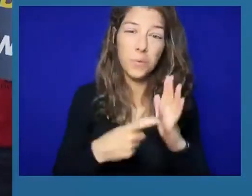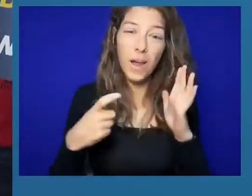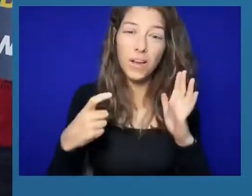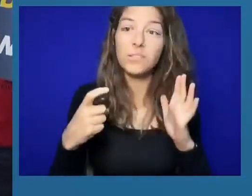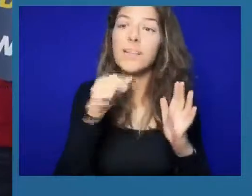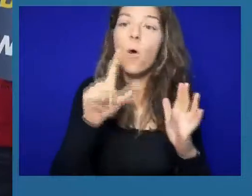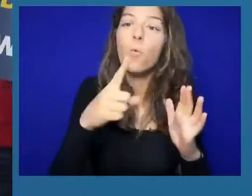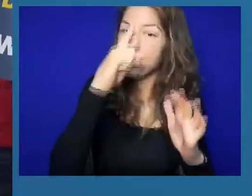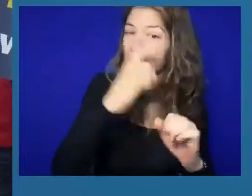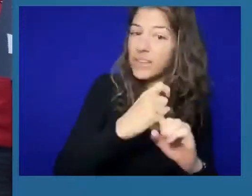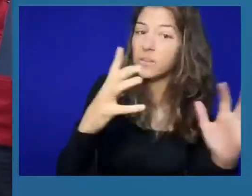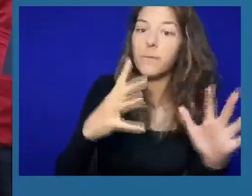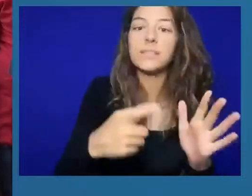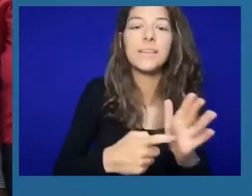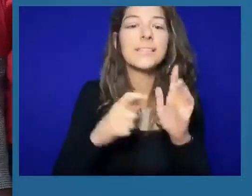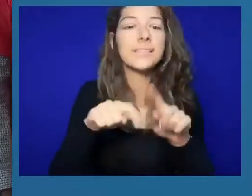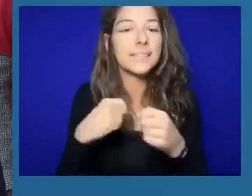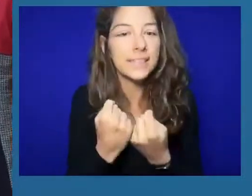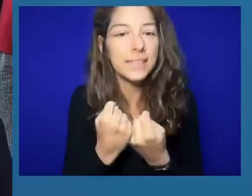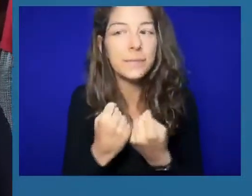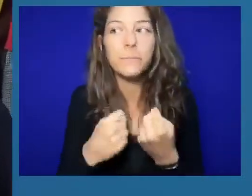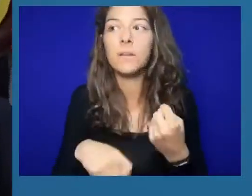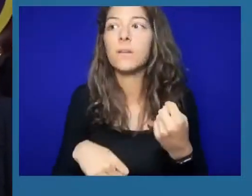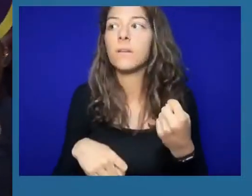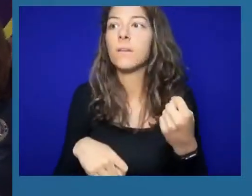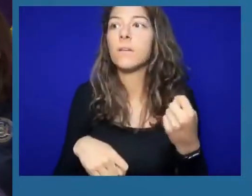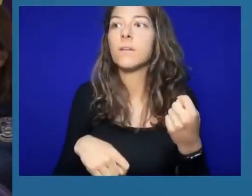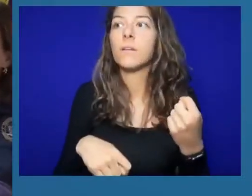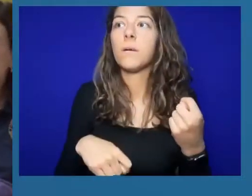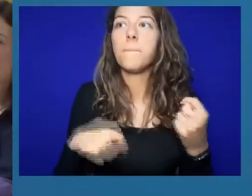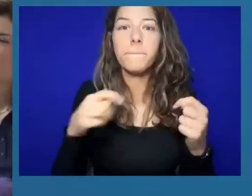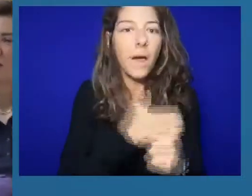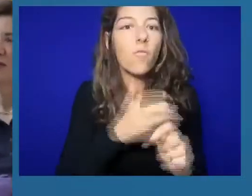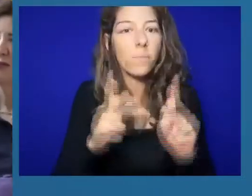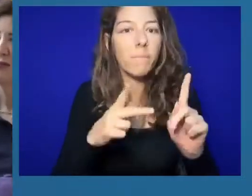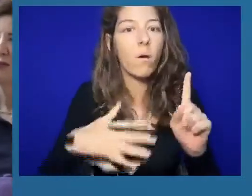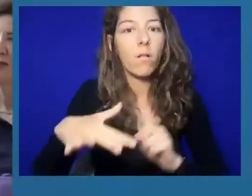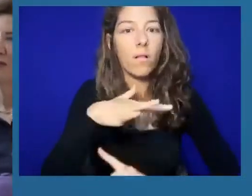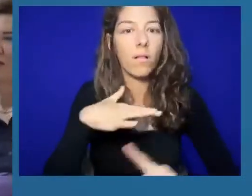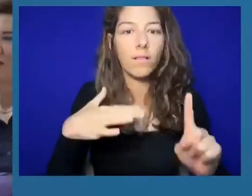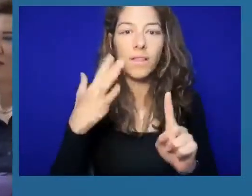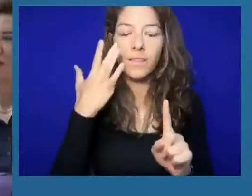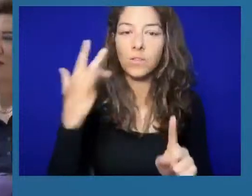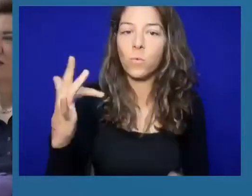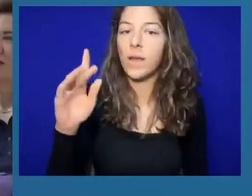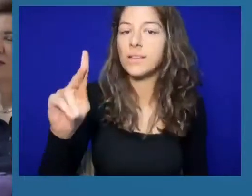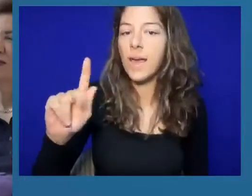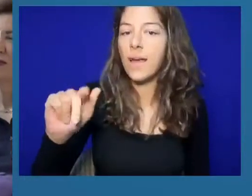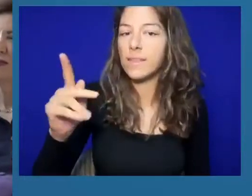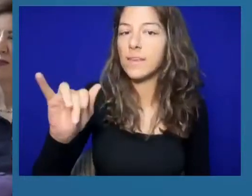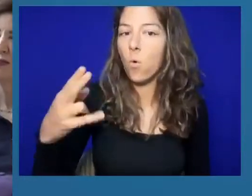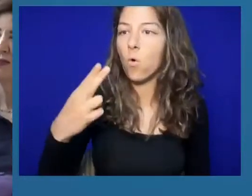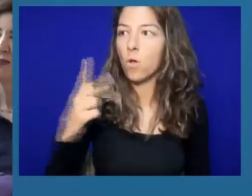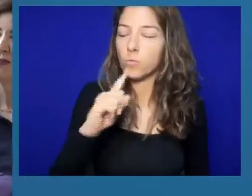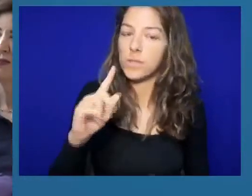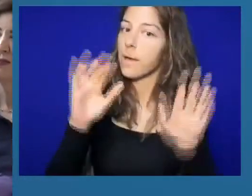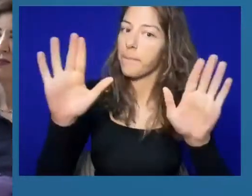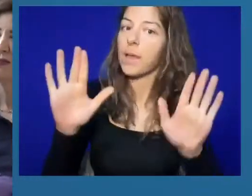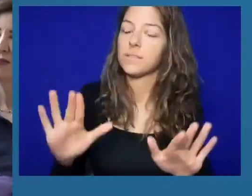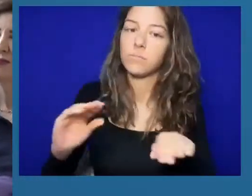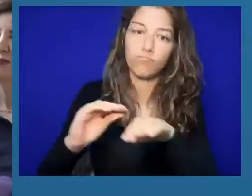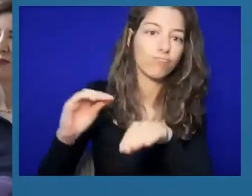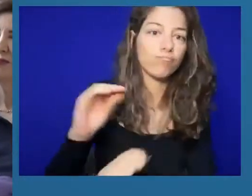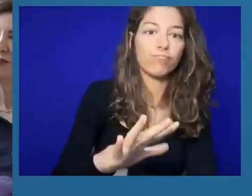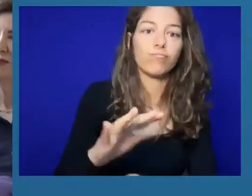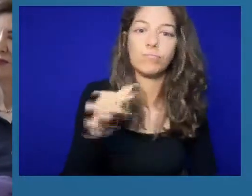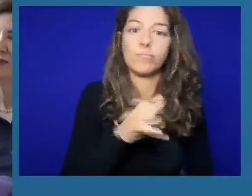it takes a team. It takes surrounding yourself with powerful people. And that's what Kathy Hochul has done. So when it's time to walk